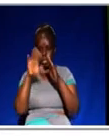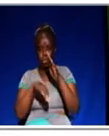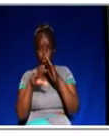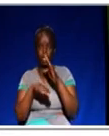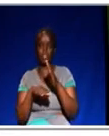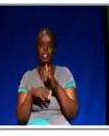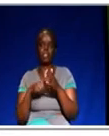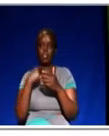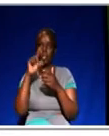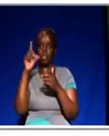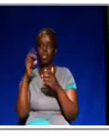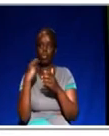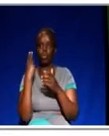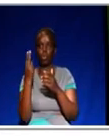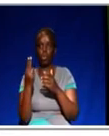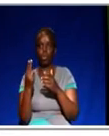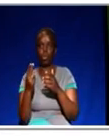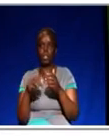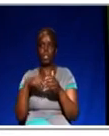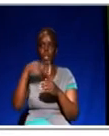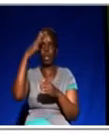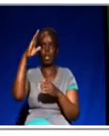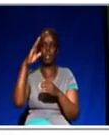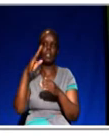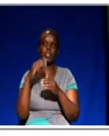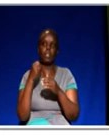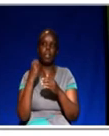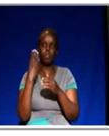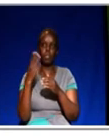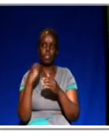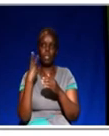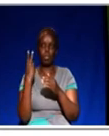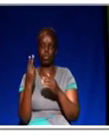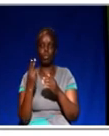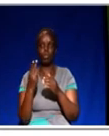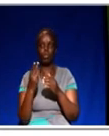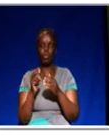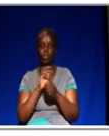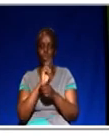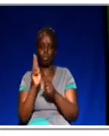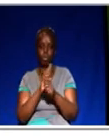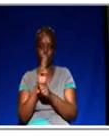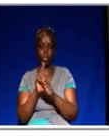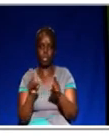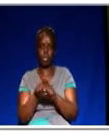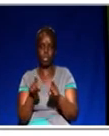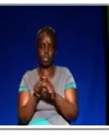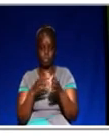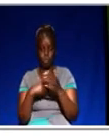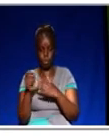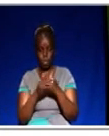2 and the highest as 42. Just using that visual data without any